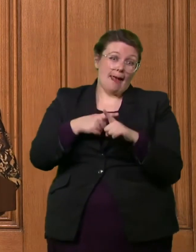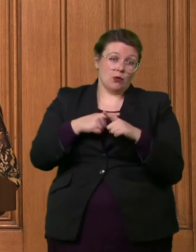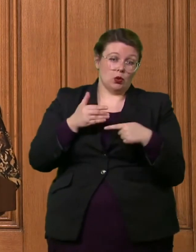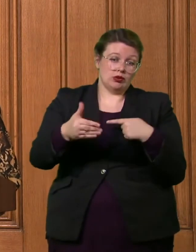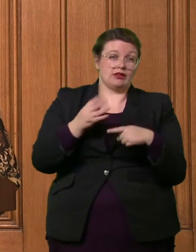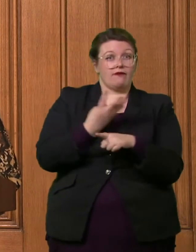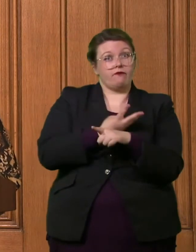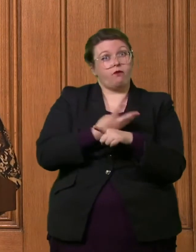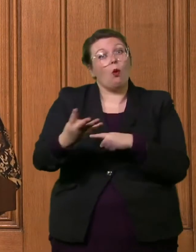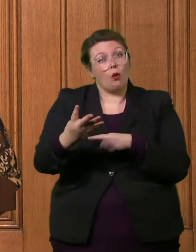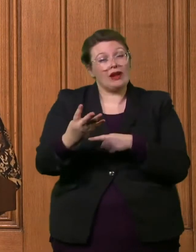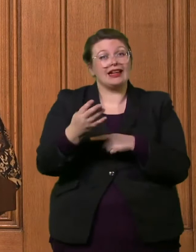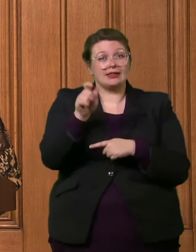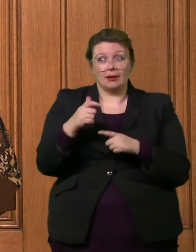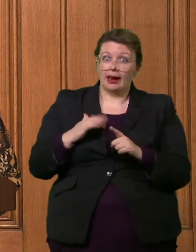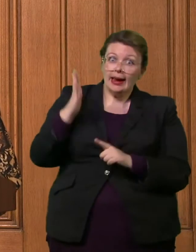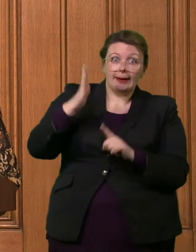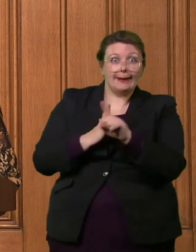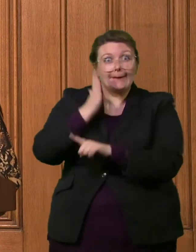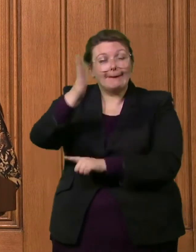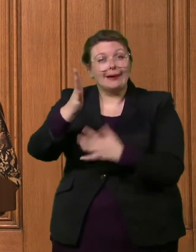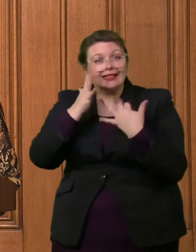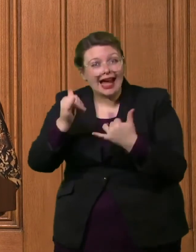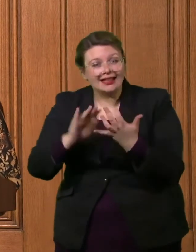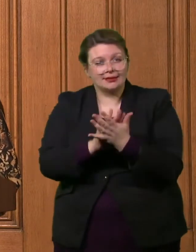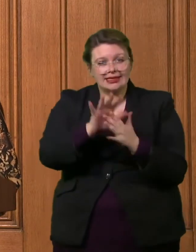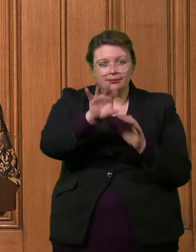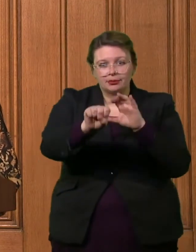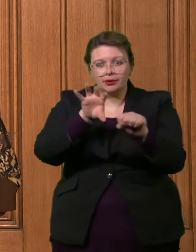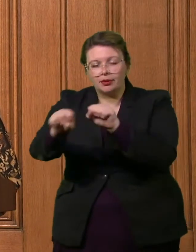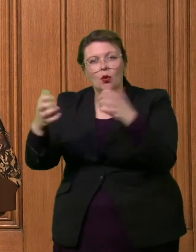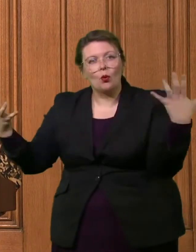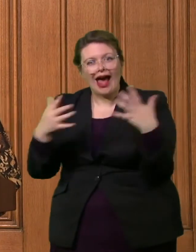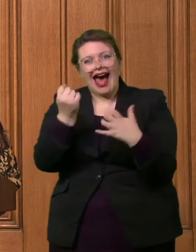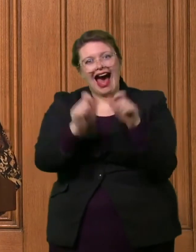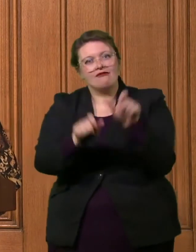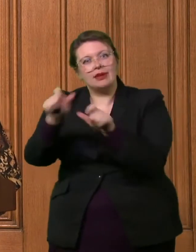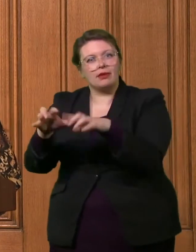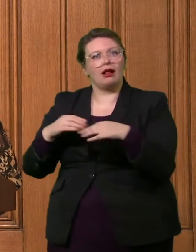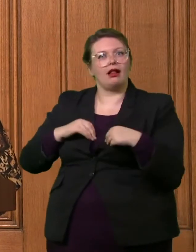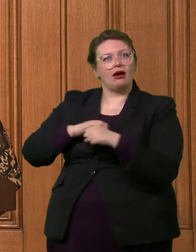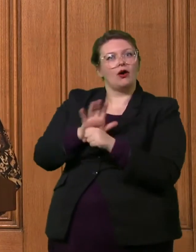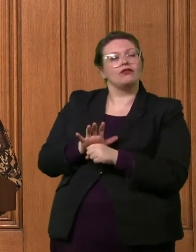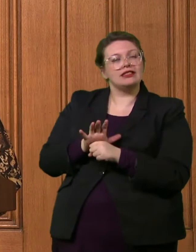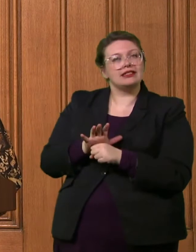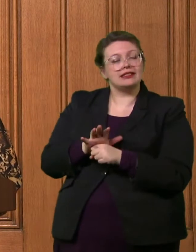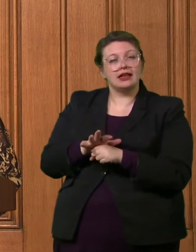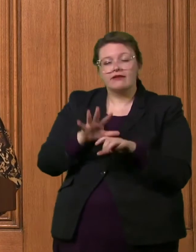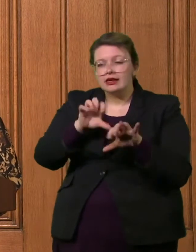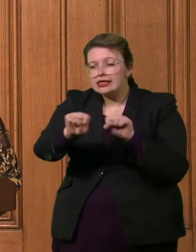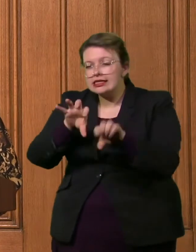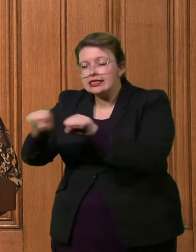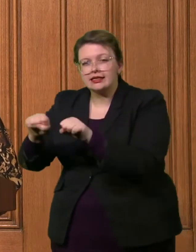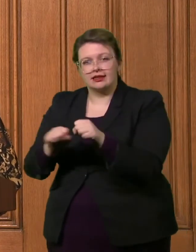opportunity to find those hidden cases in the communities and to allow the case rates to come down over the next 4-week period. We